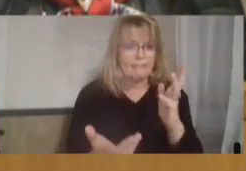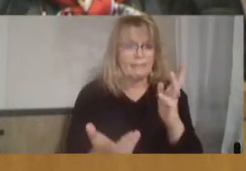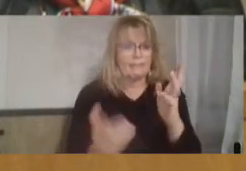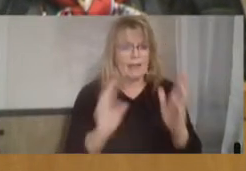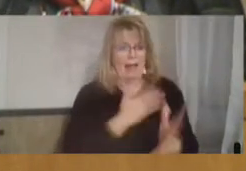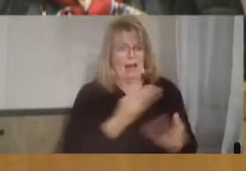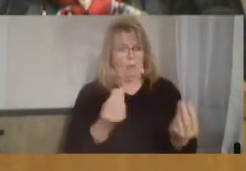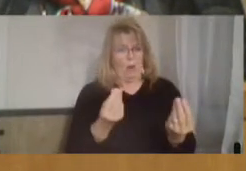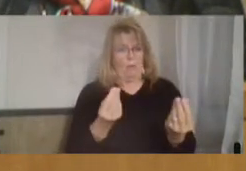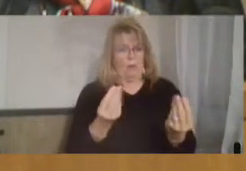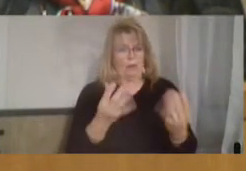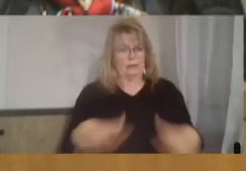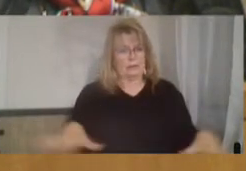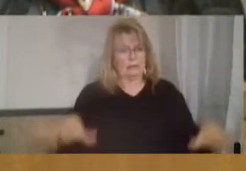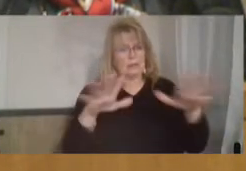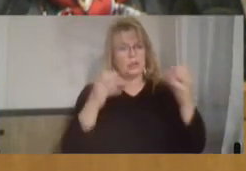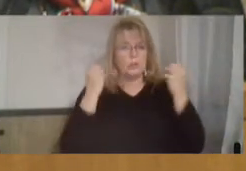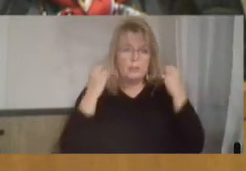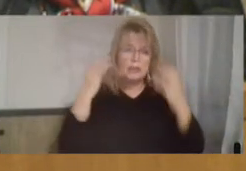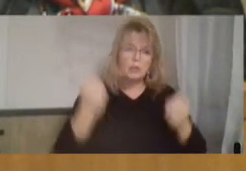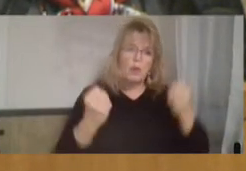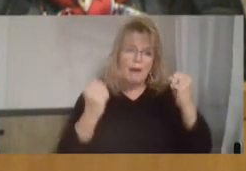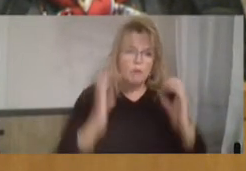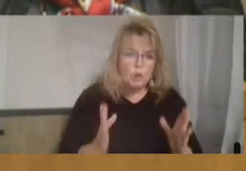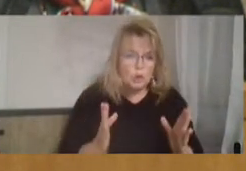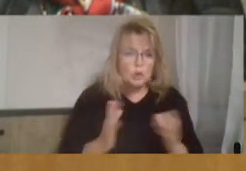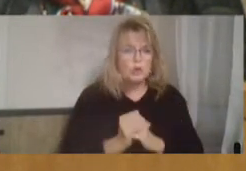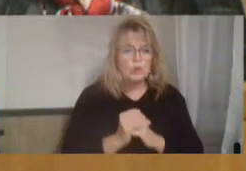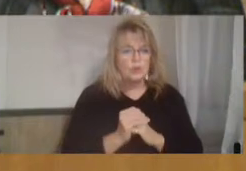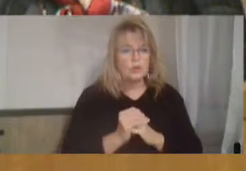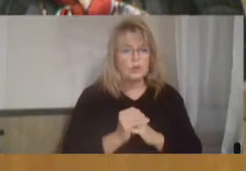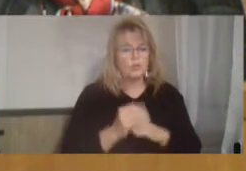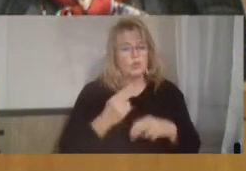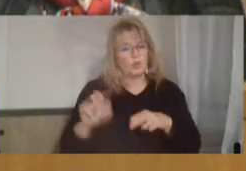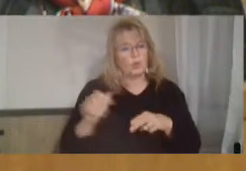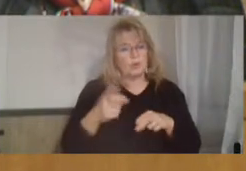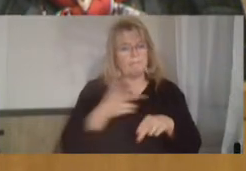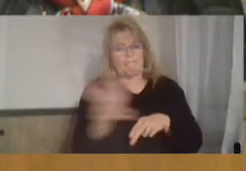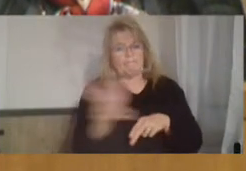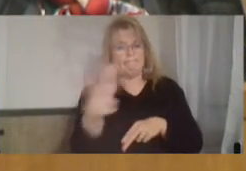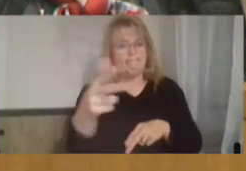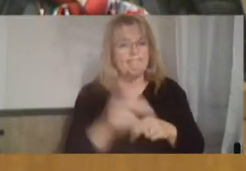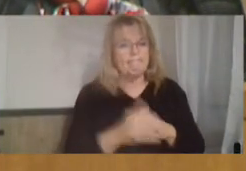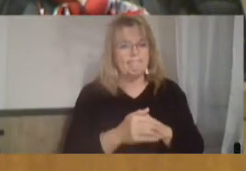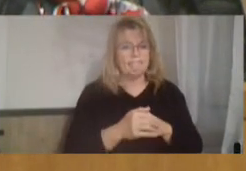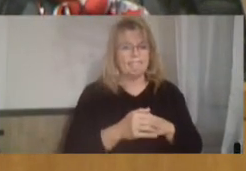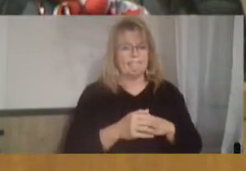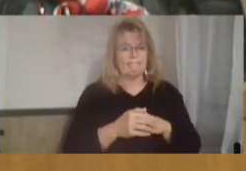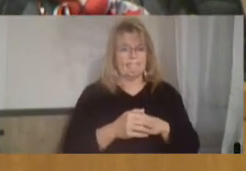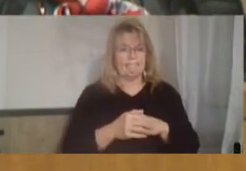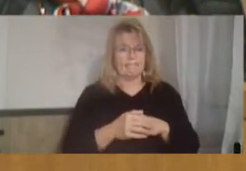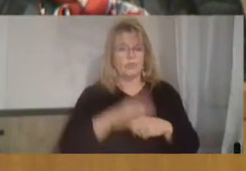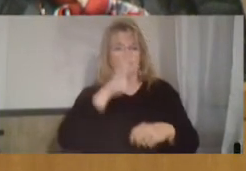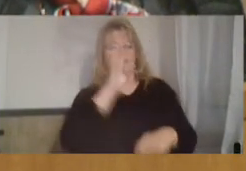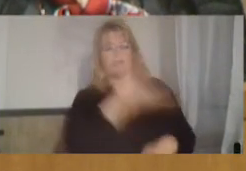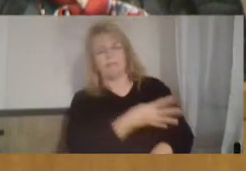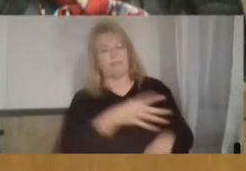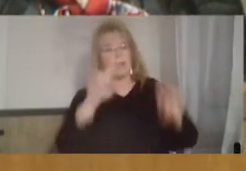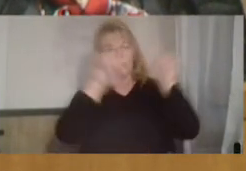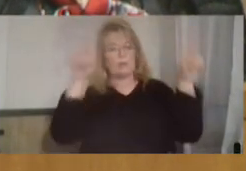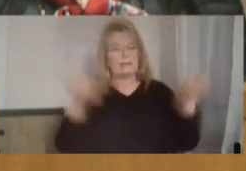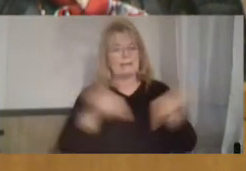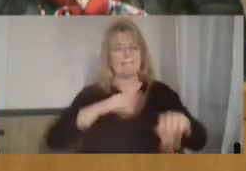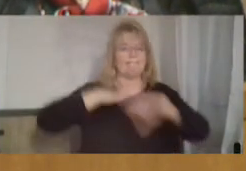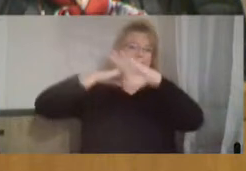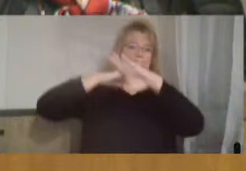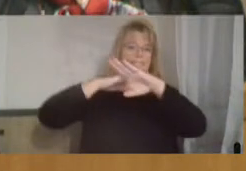is concerned, far too many drivers who are taking the shortest route again between two points, ignoring the signage, and